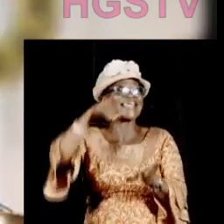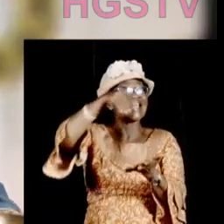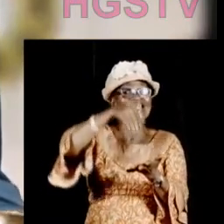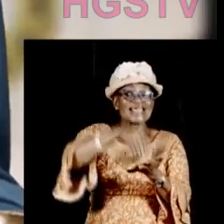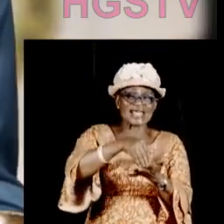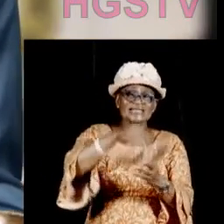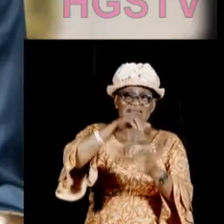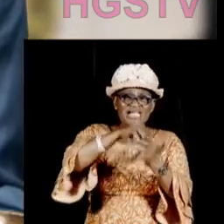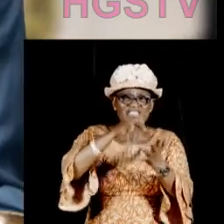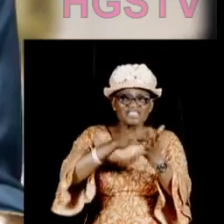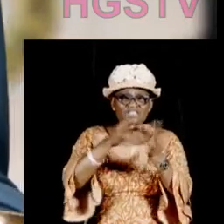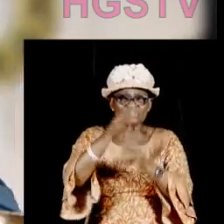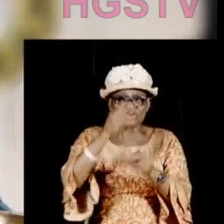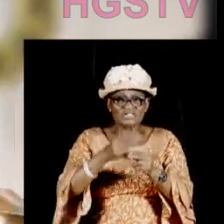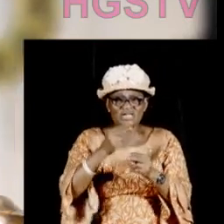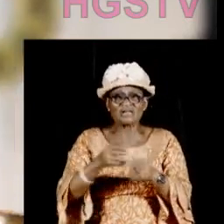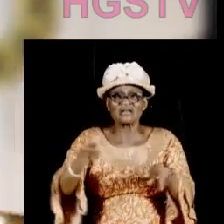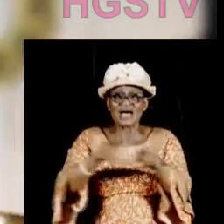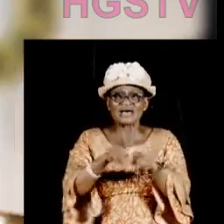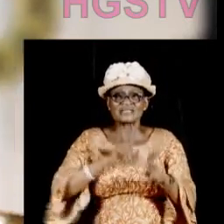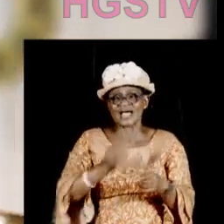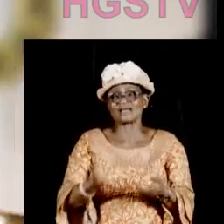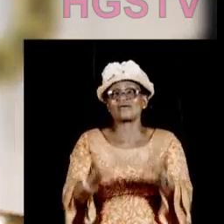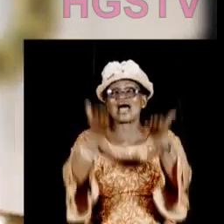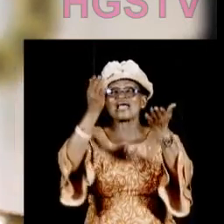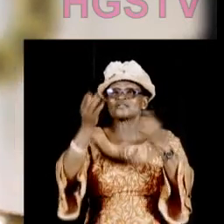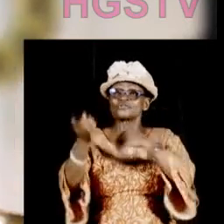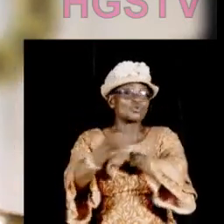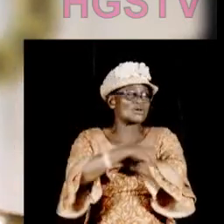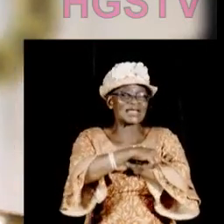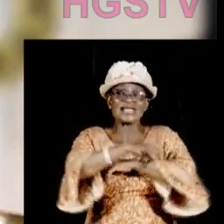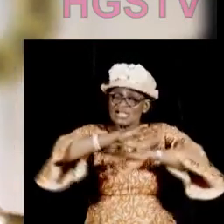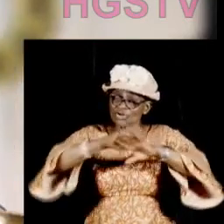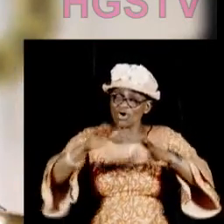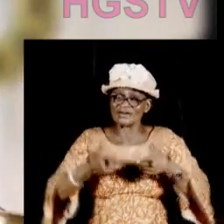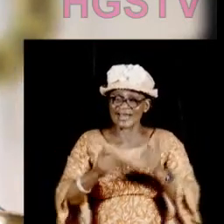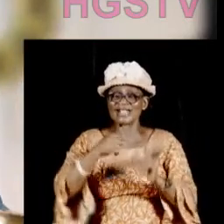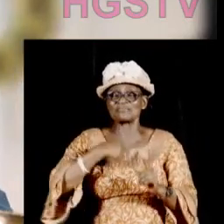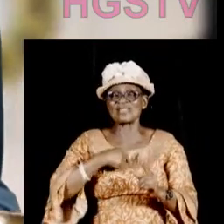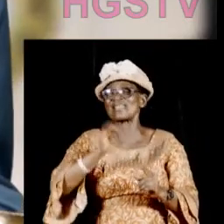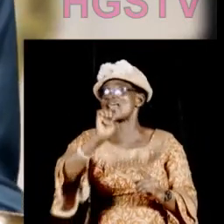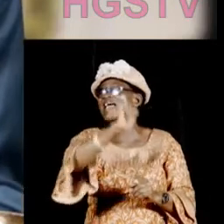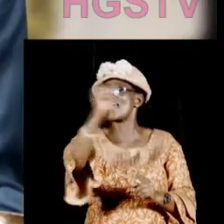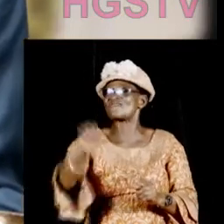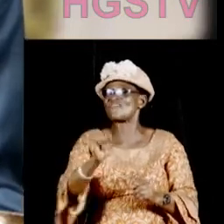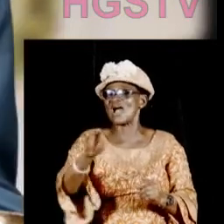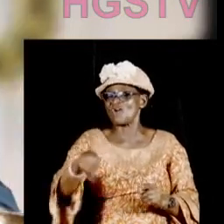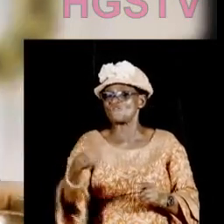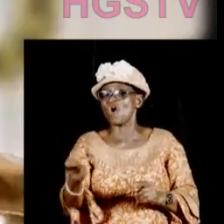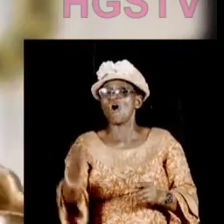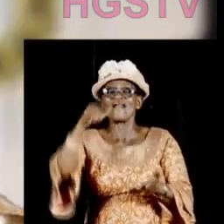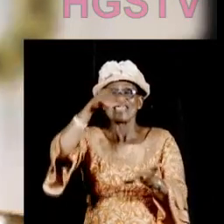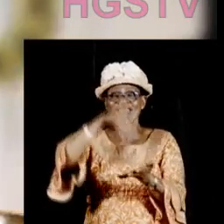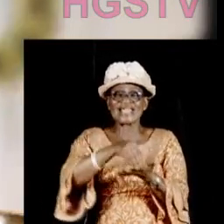me ever fall again. As I rise today, don't let me ever fall again.